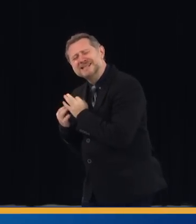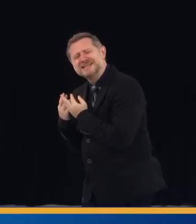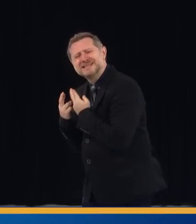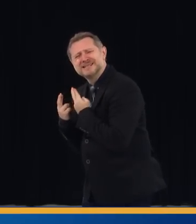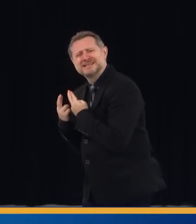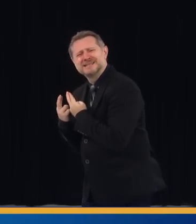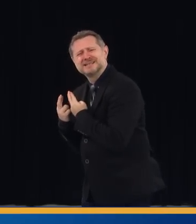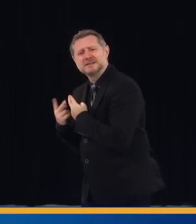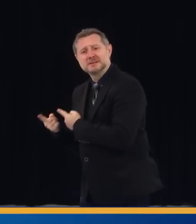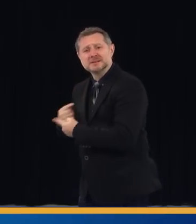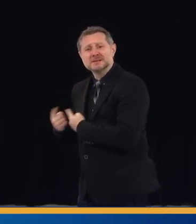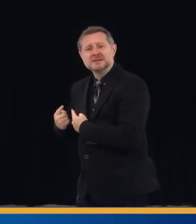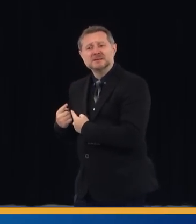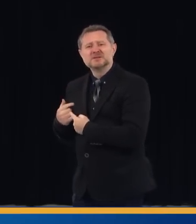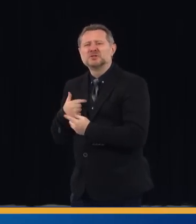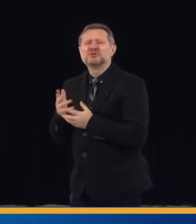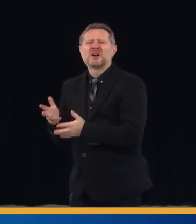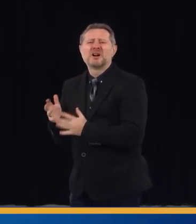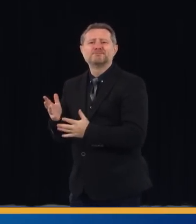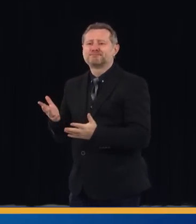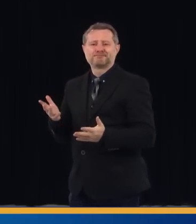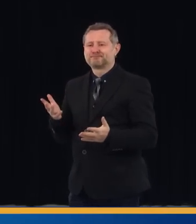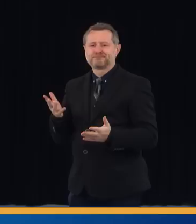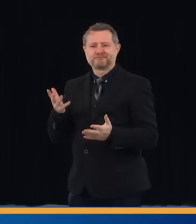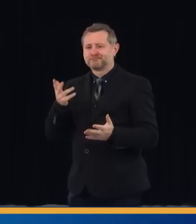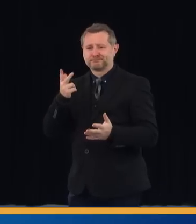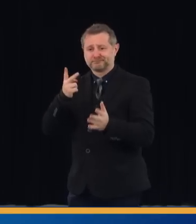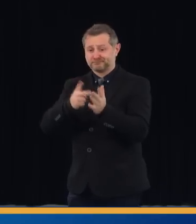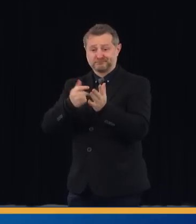Talk to him several times a day.